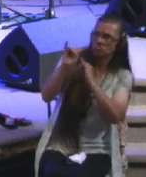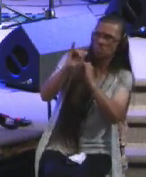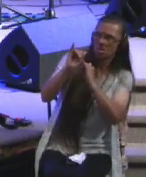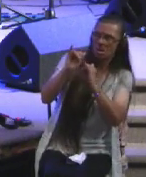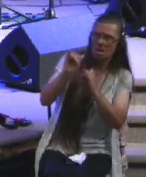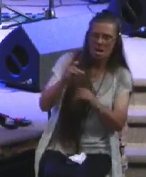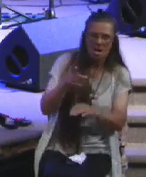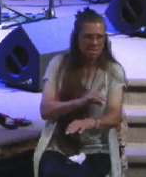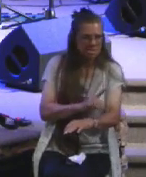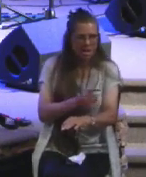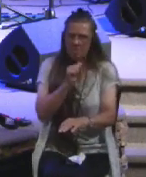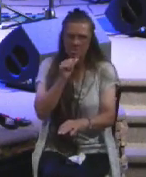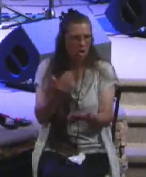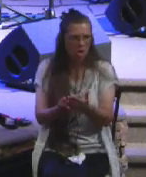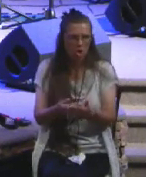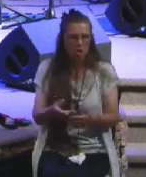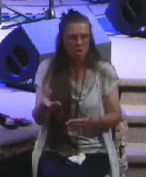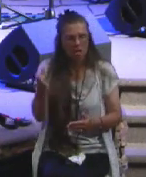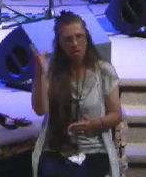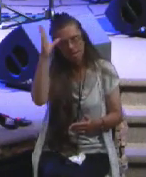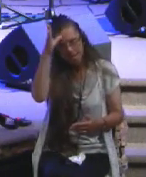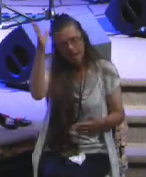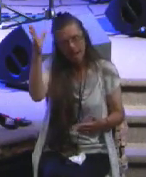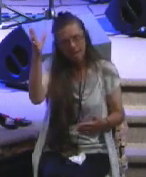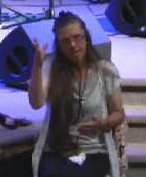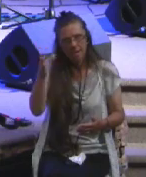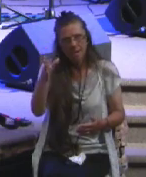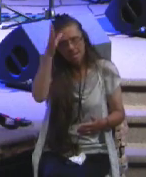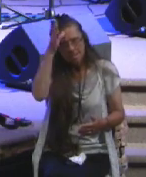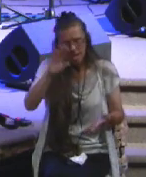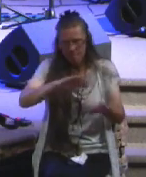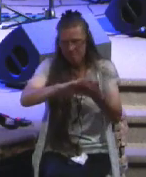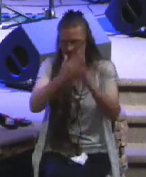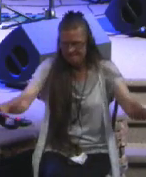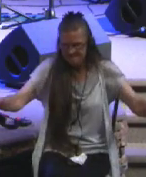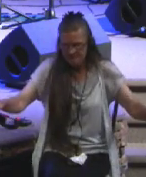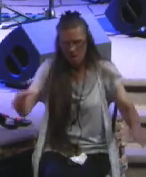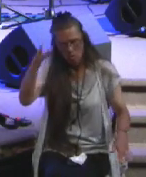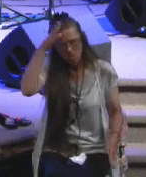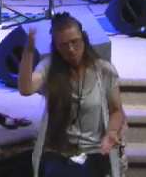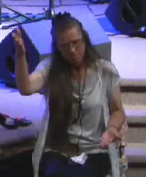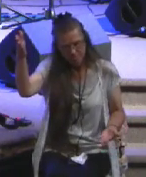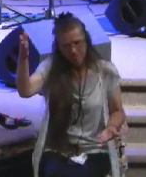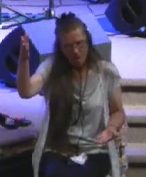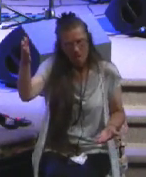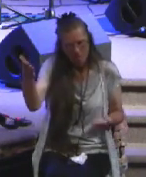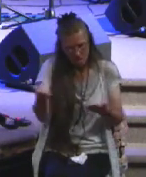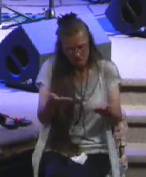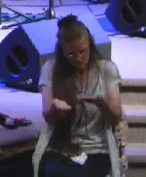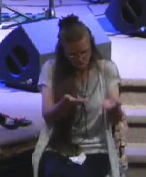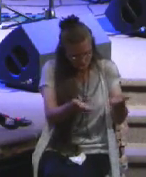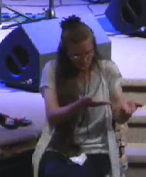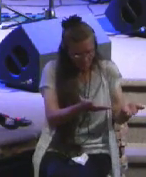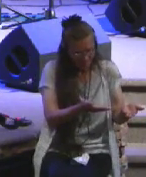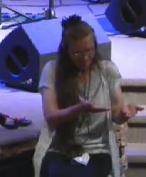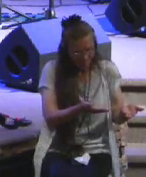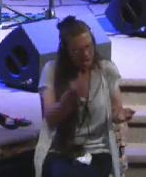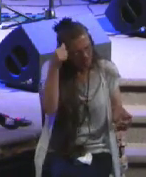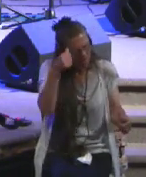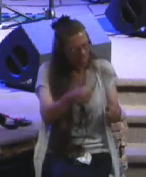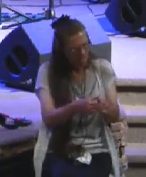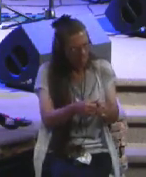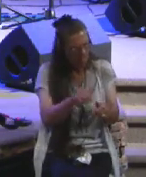was not a good dad. There was a lot of places where David failed as a father. And then I remember a